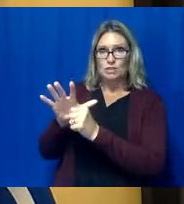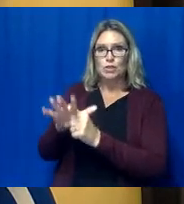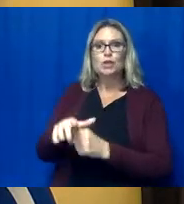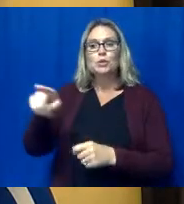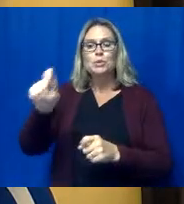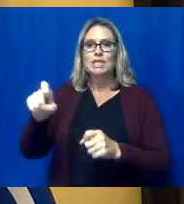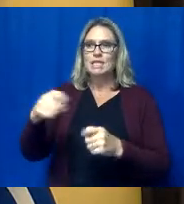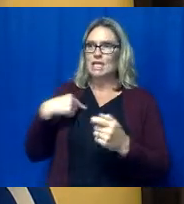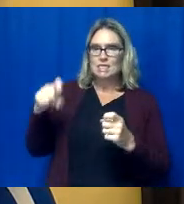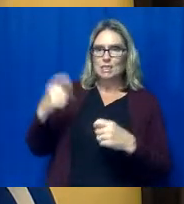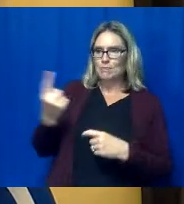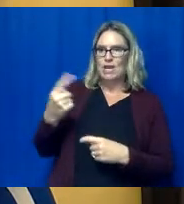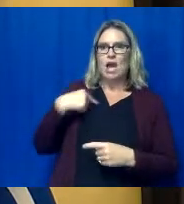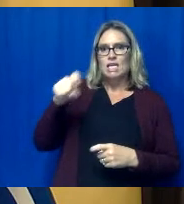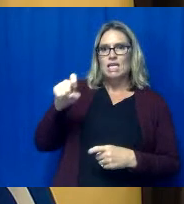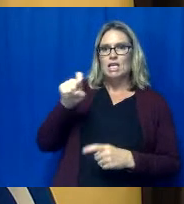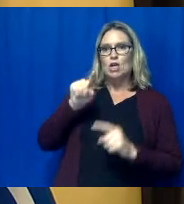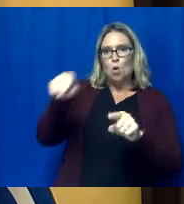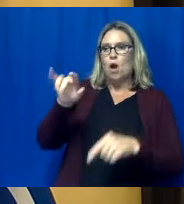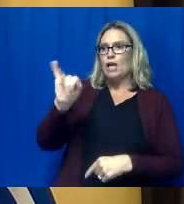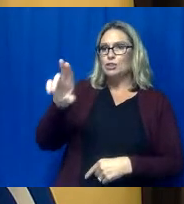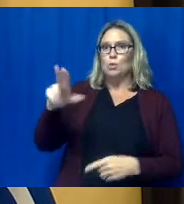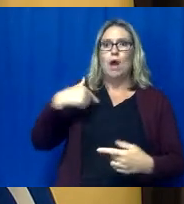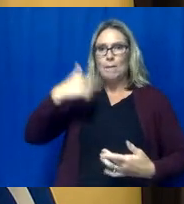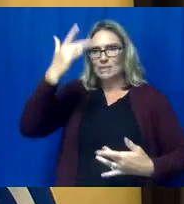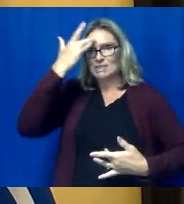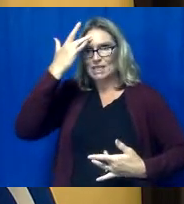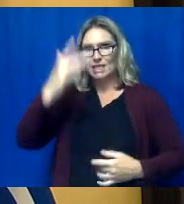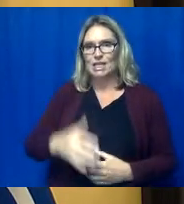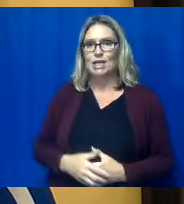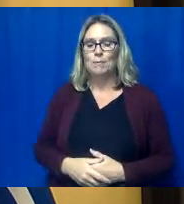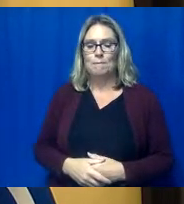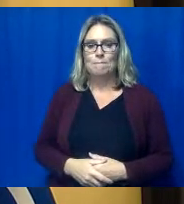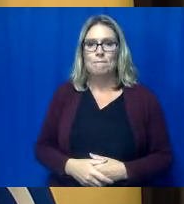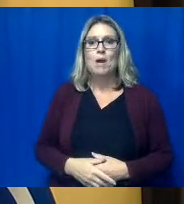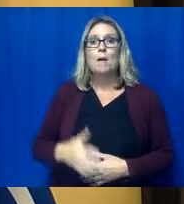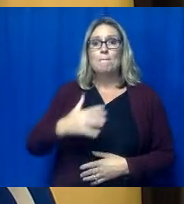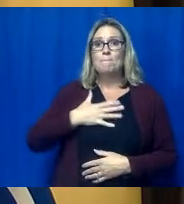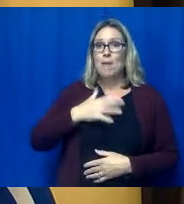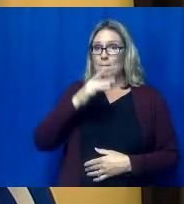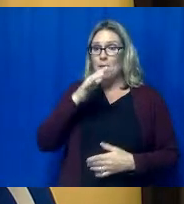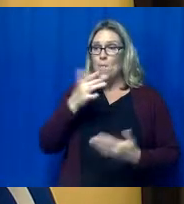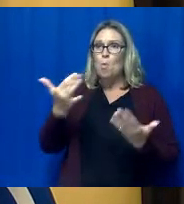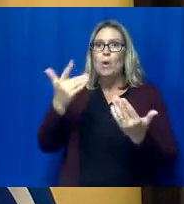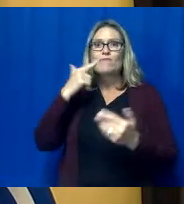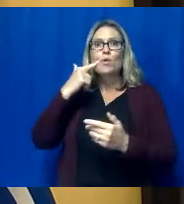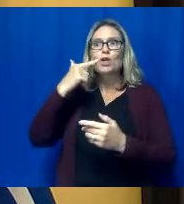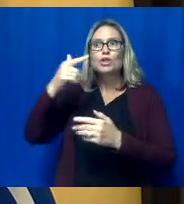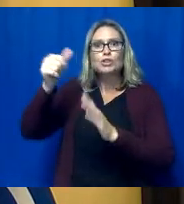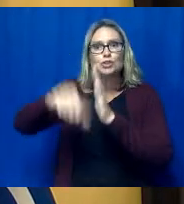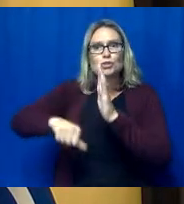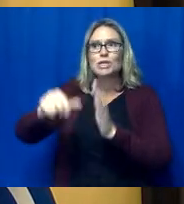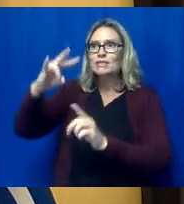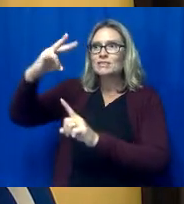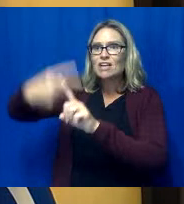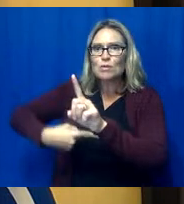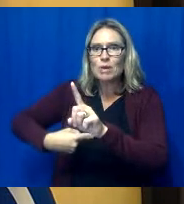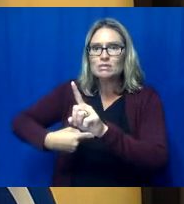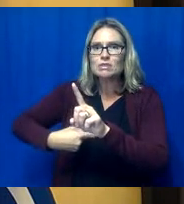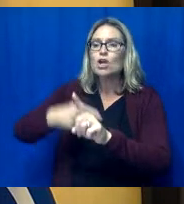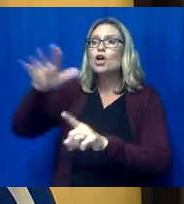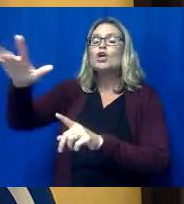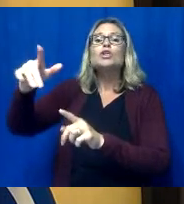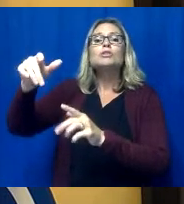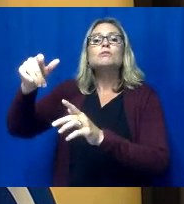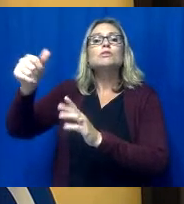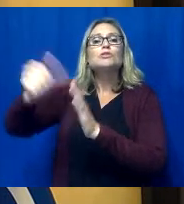and ICU care, your mother, who has been waiting for surgery for 7 months, has her surgery canceled